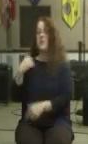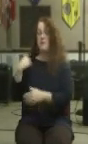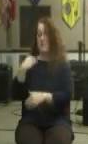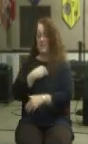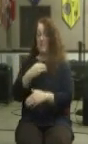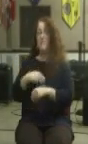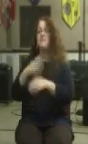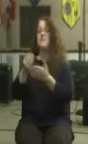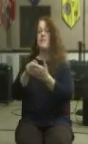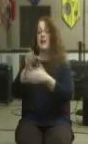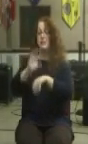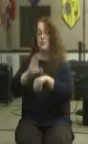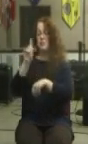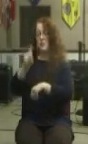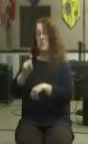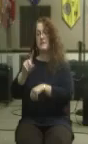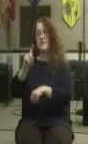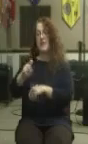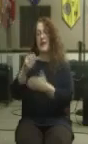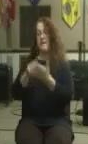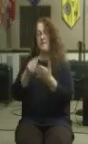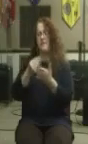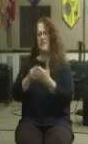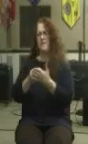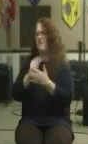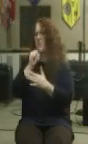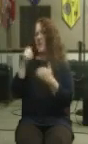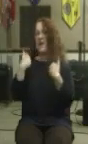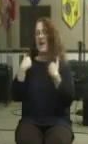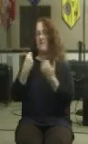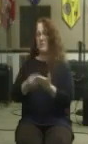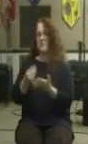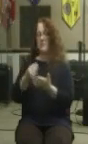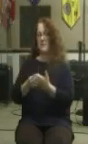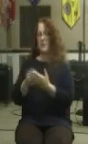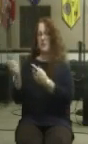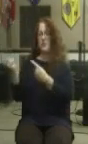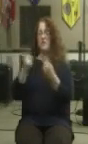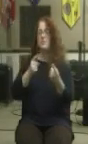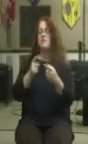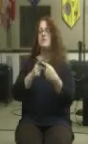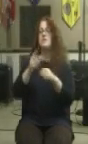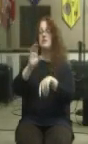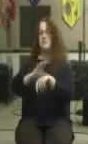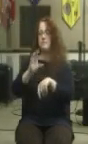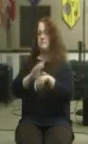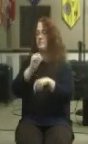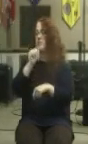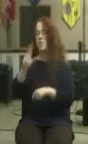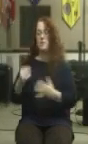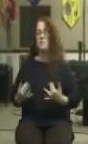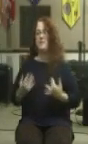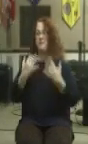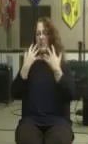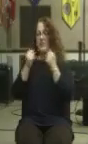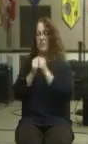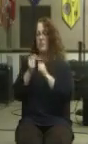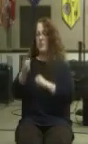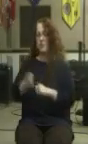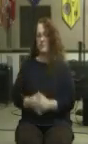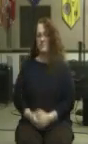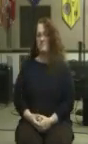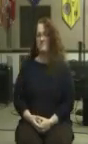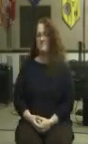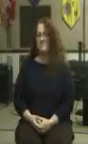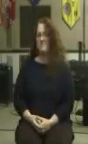You want to be a member of that church? You better have money. If you don't have money, You can come to that church, but no one's going to be friendly